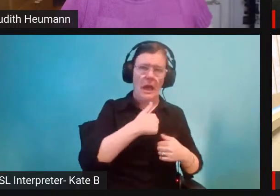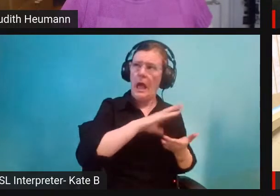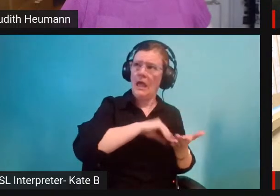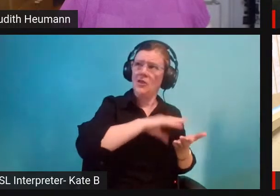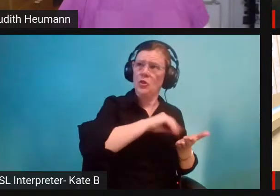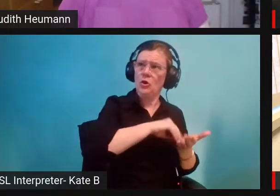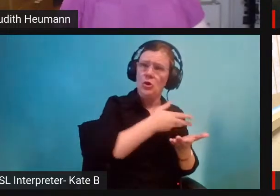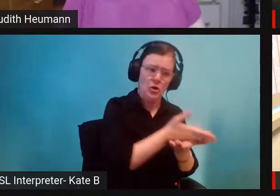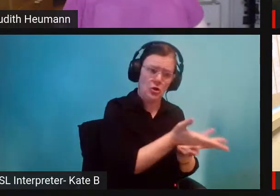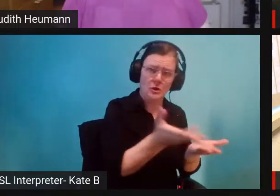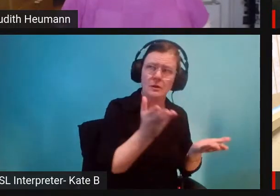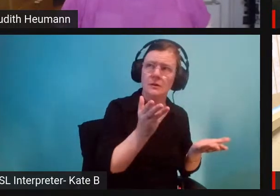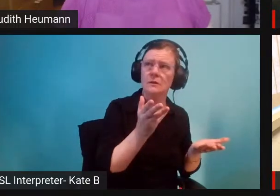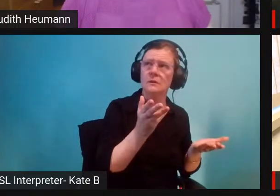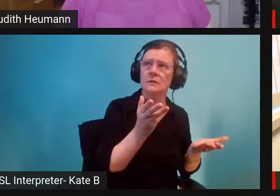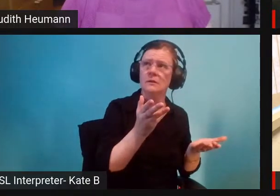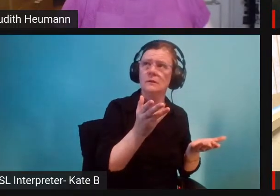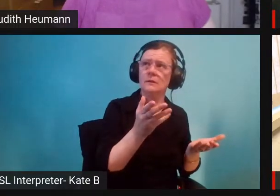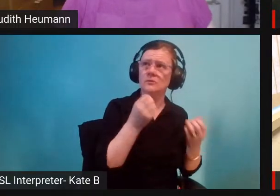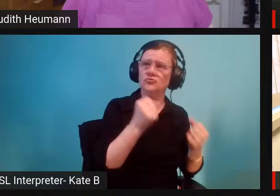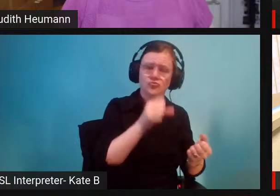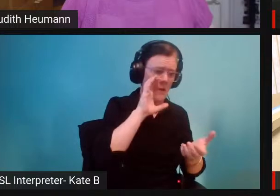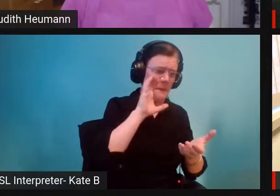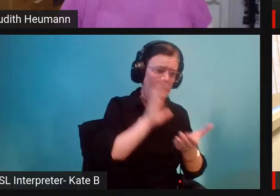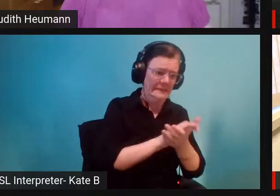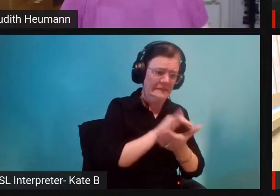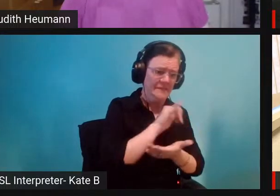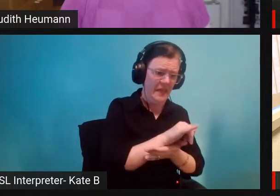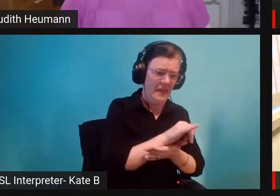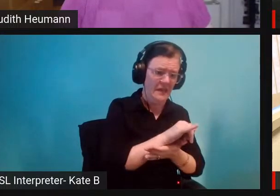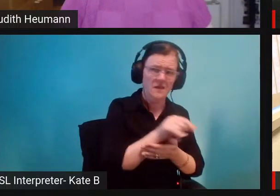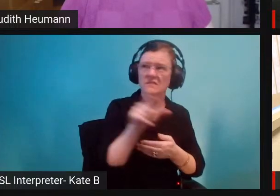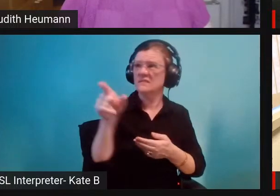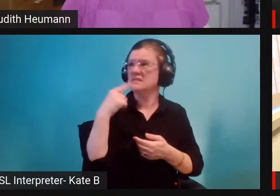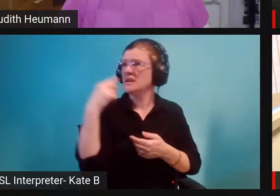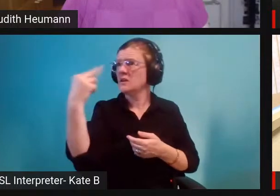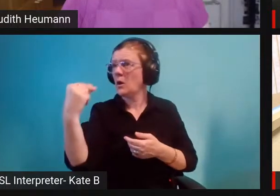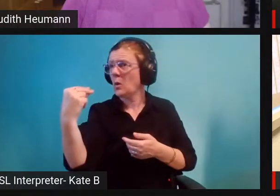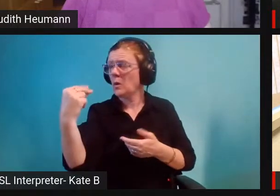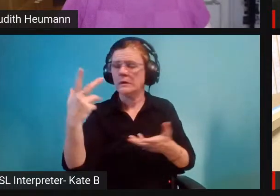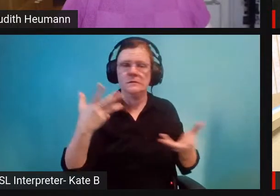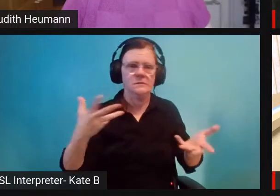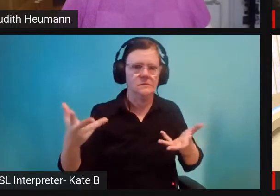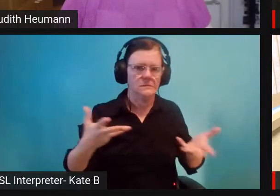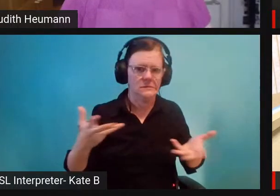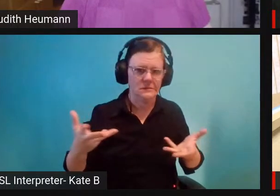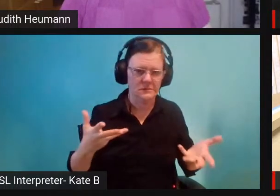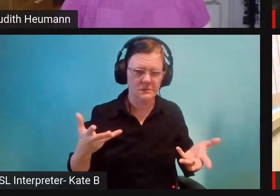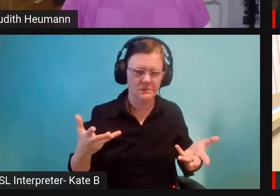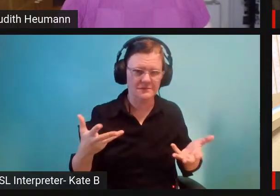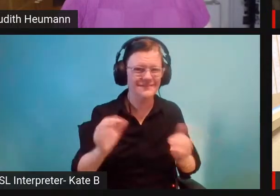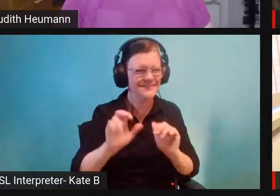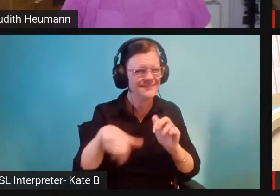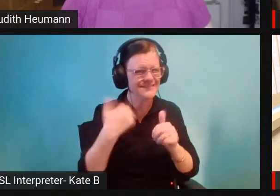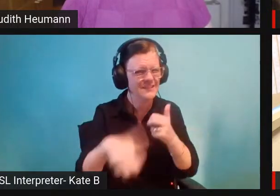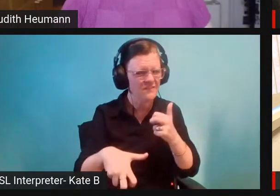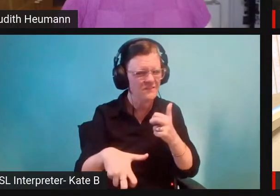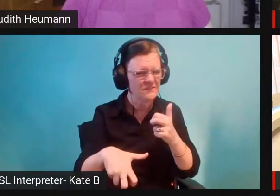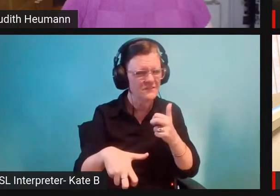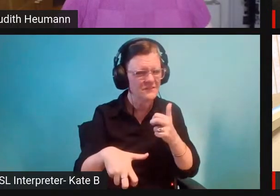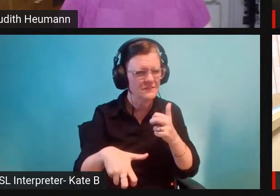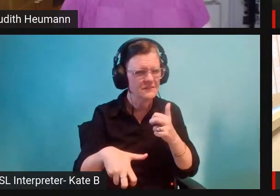many cases believe is the right way to go. So I think it's very much a